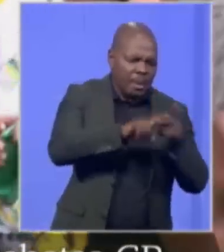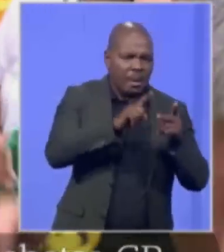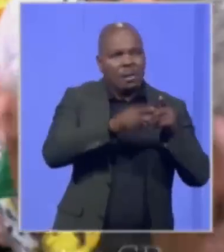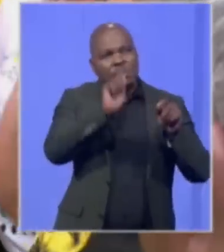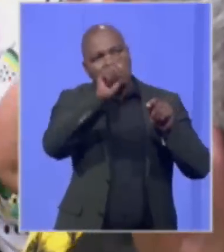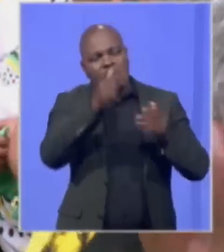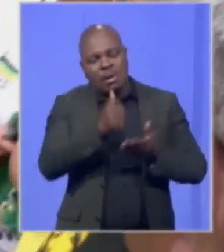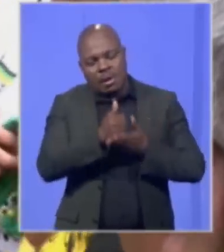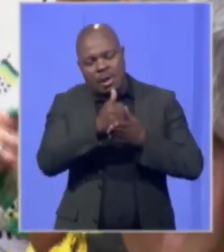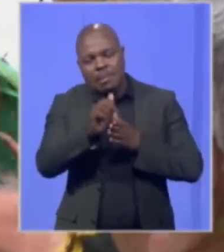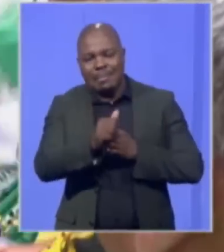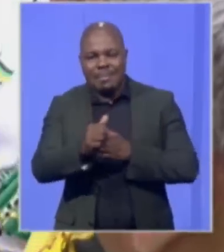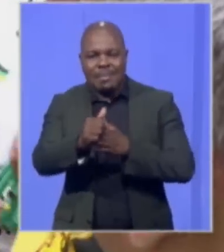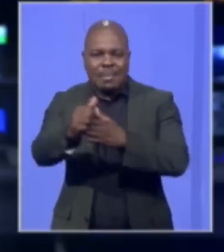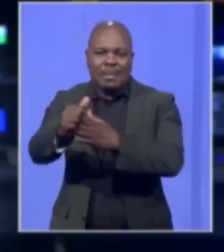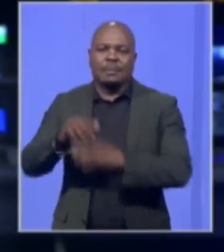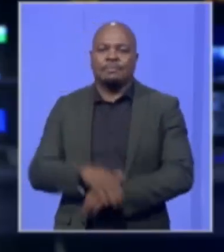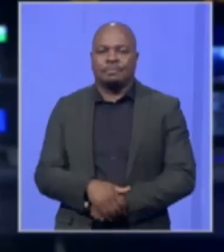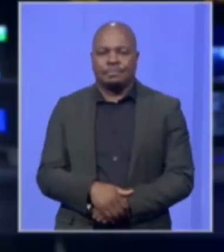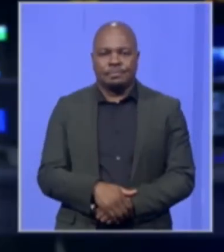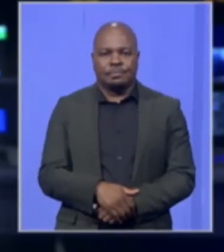tataiso.